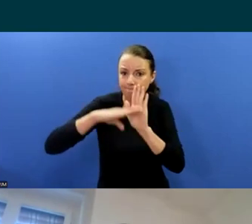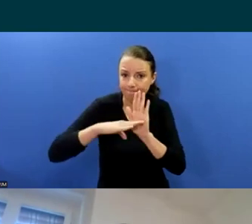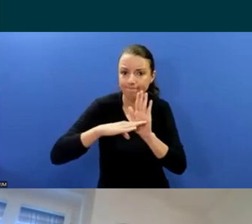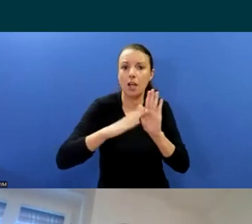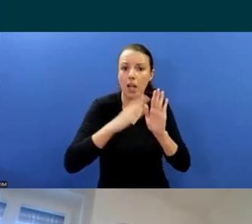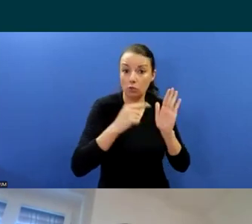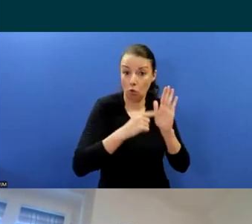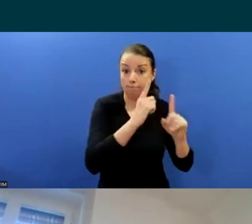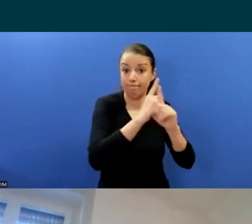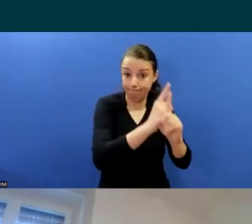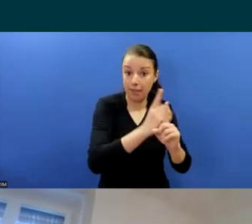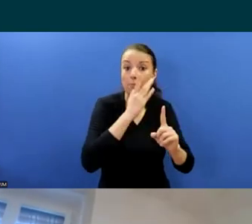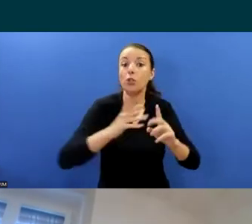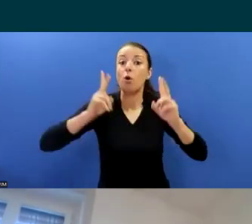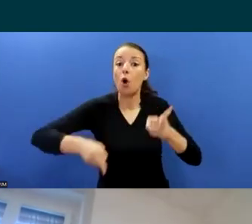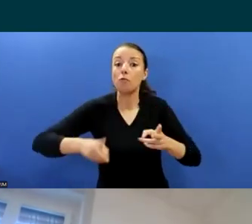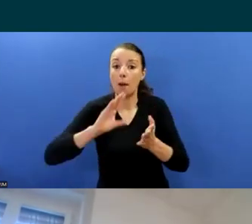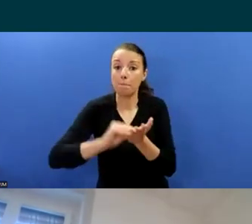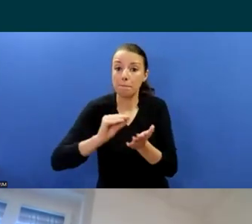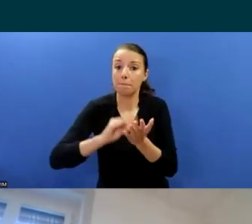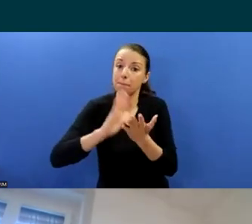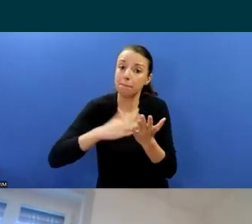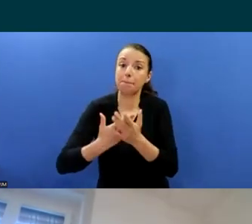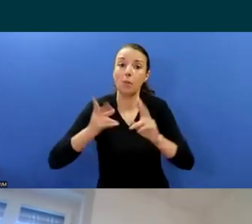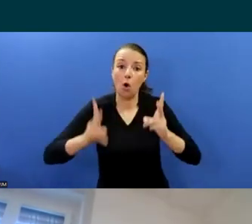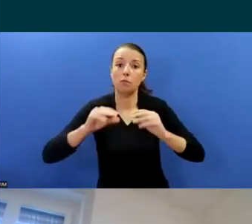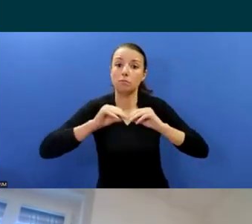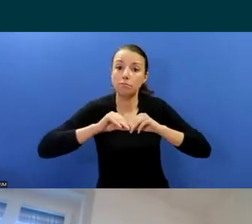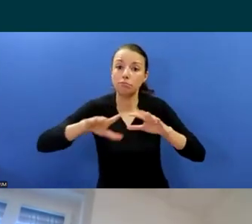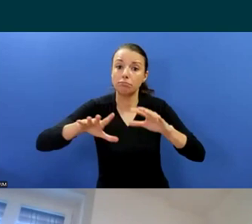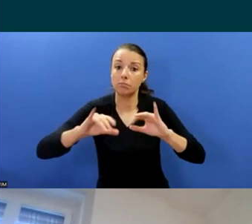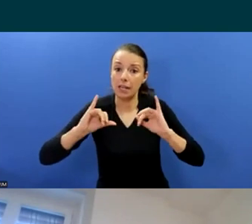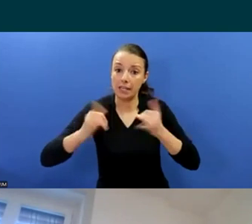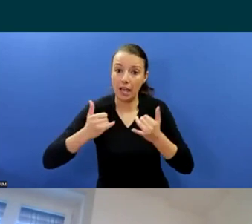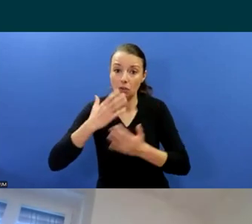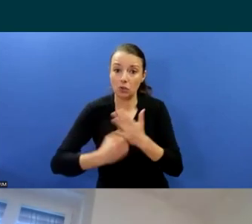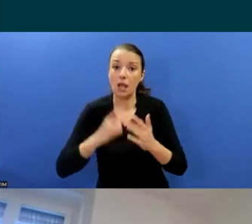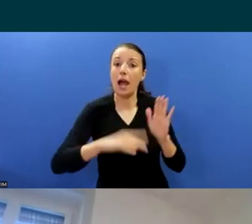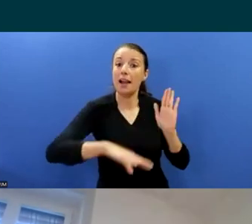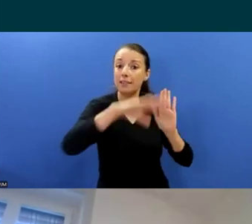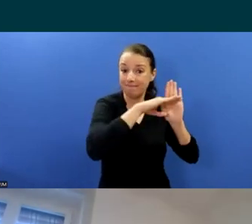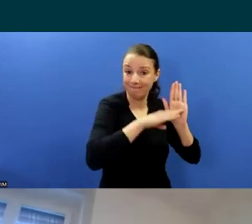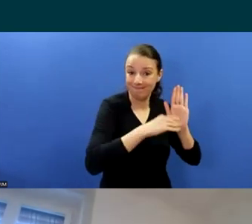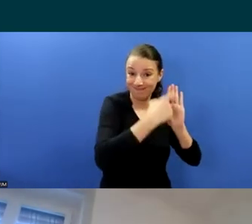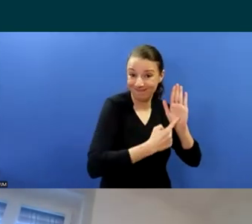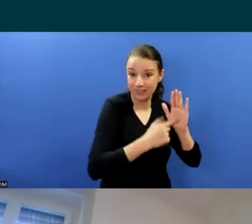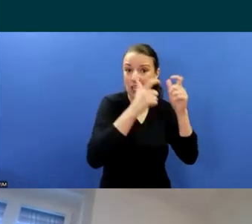But within these rules, within this framework, people were free to develop their